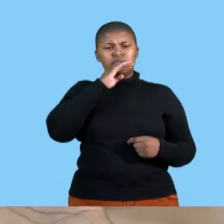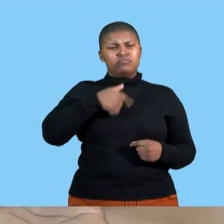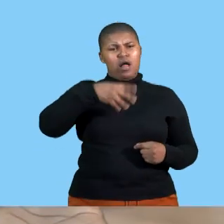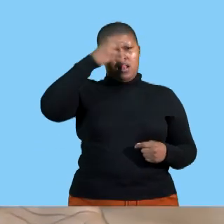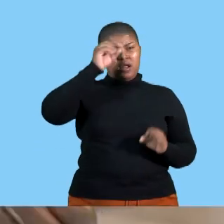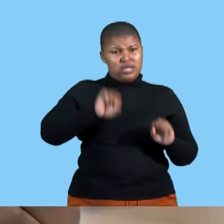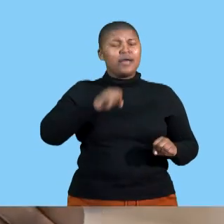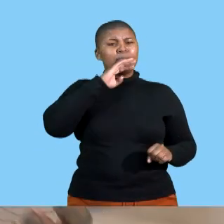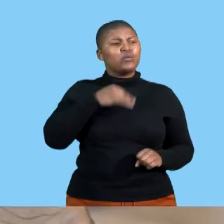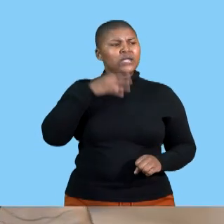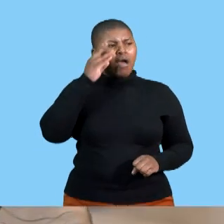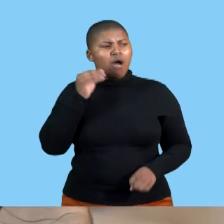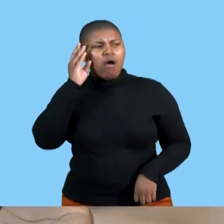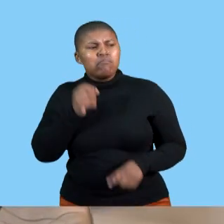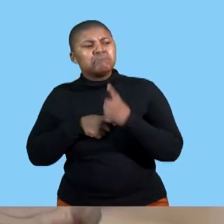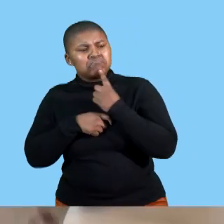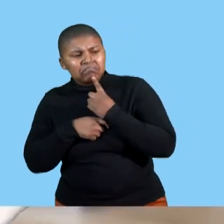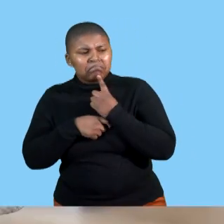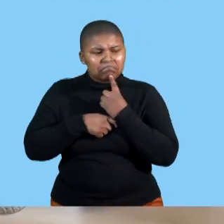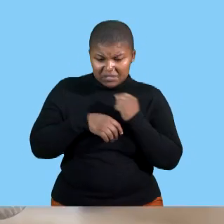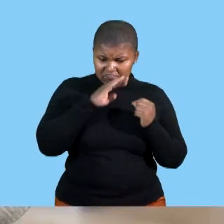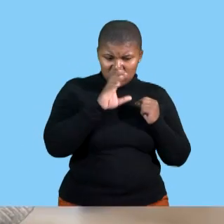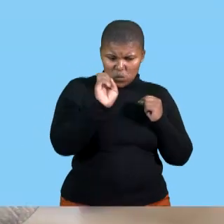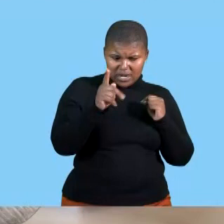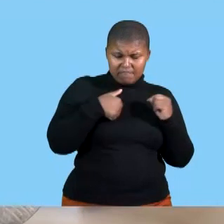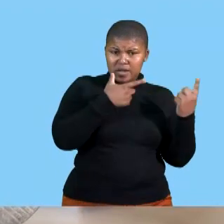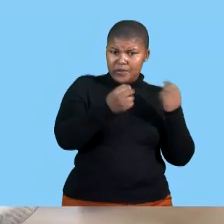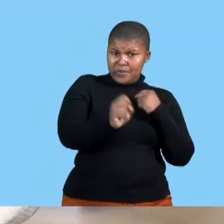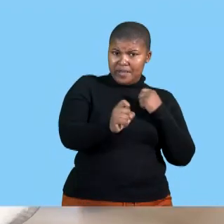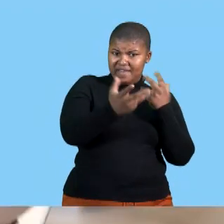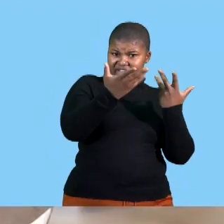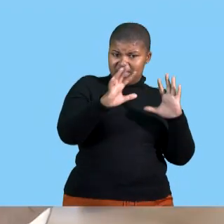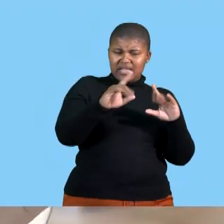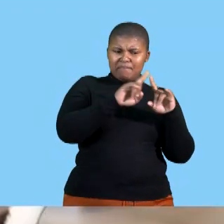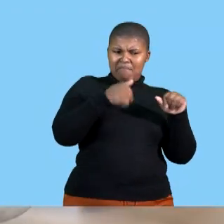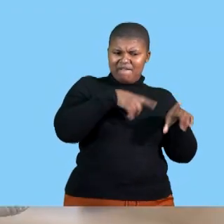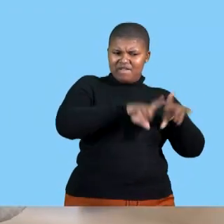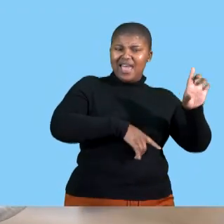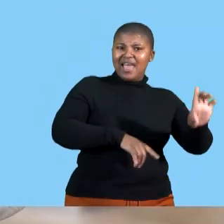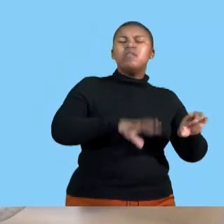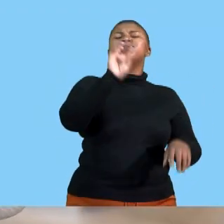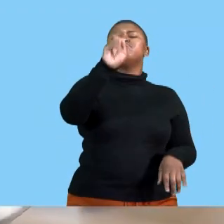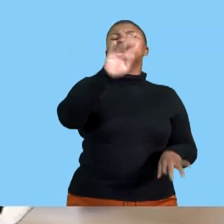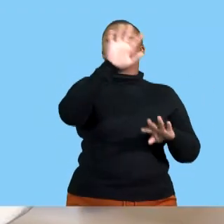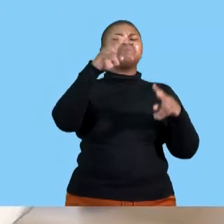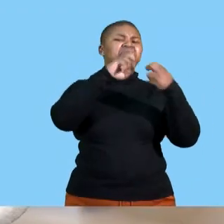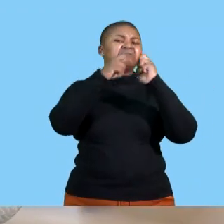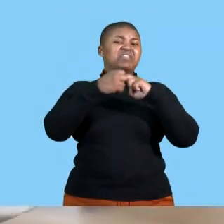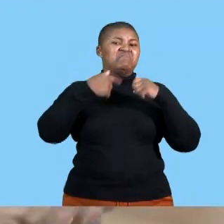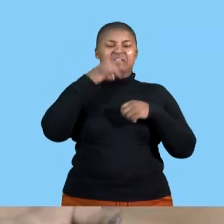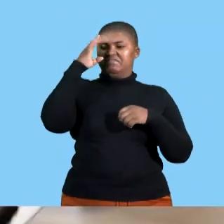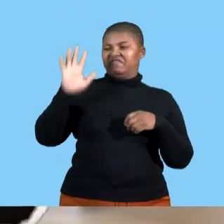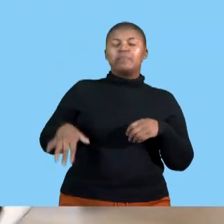means you are learning. So we are experimenting to say, if this did not go right the first time around, it's okay. We must